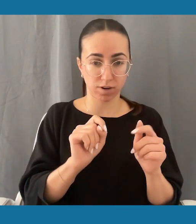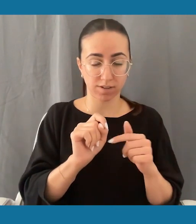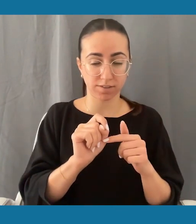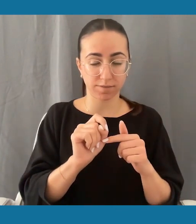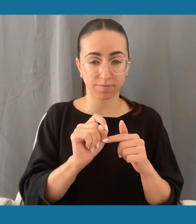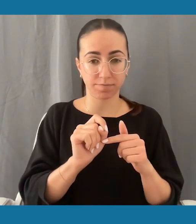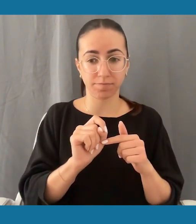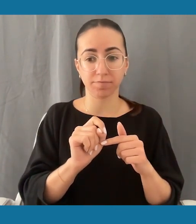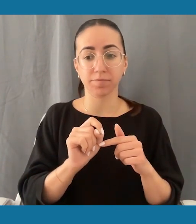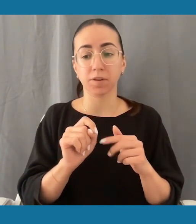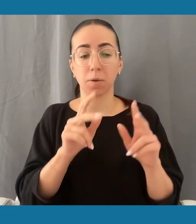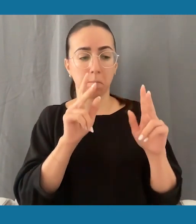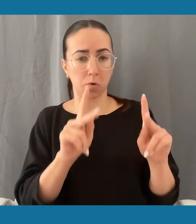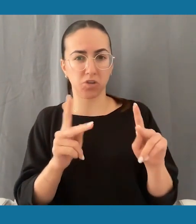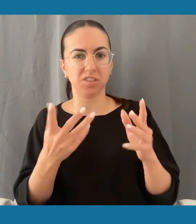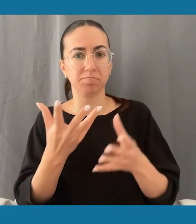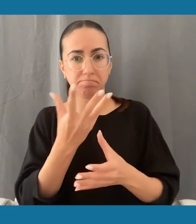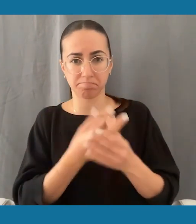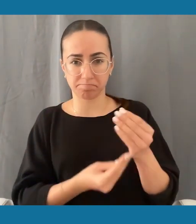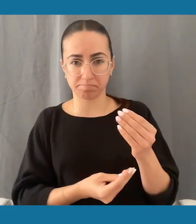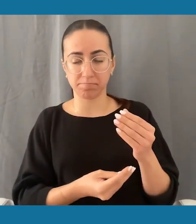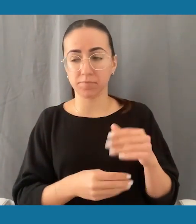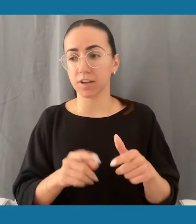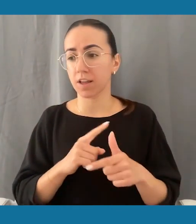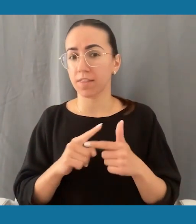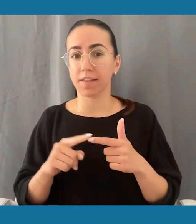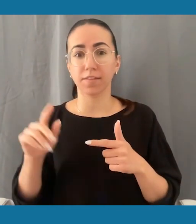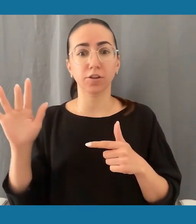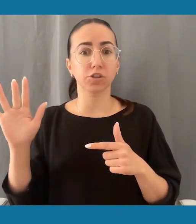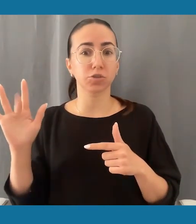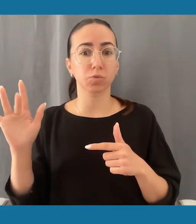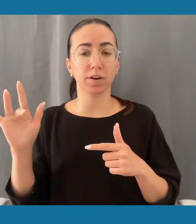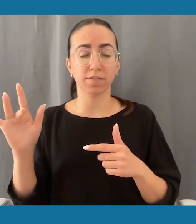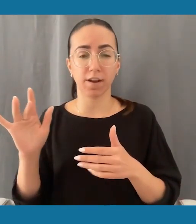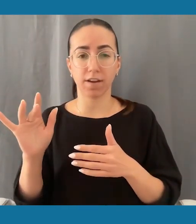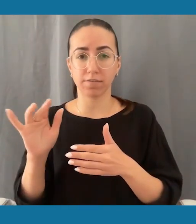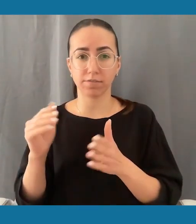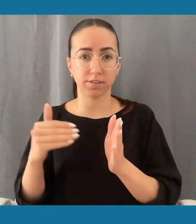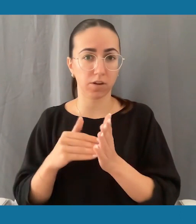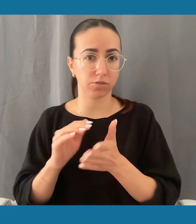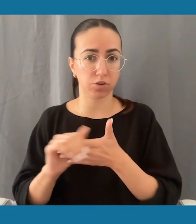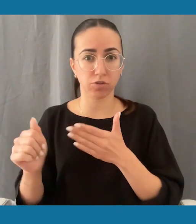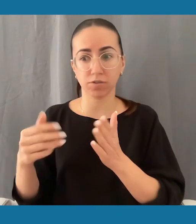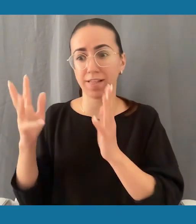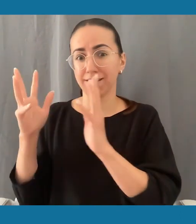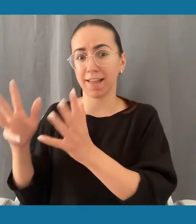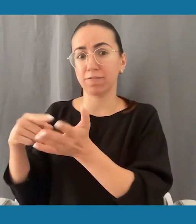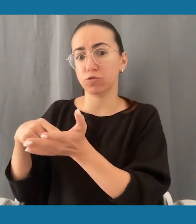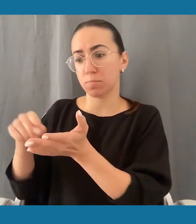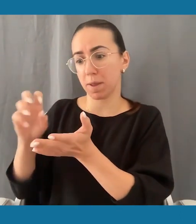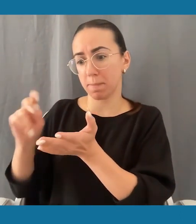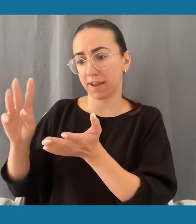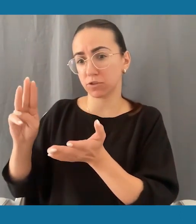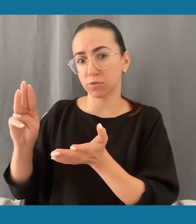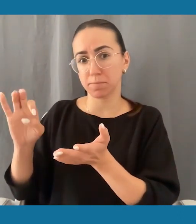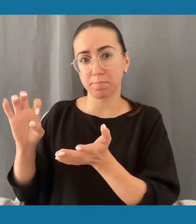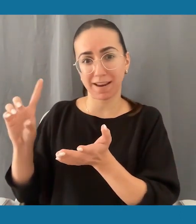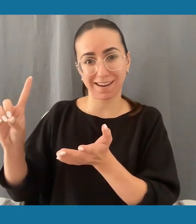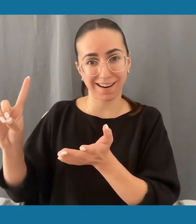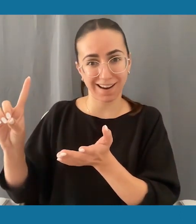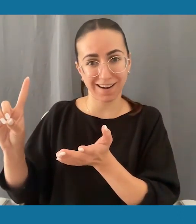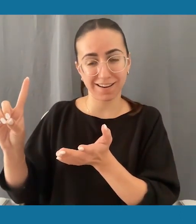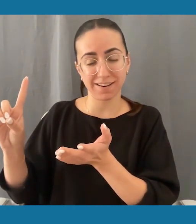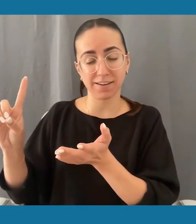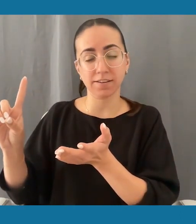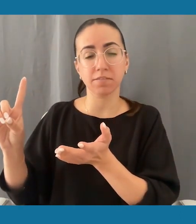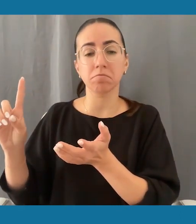disabled beneficiary died, and there was only $25,000 worth of Medicaid benefits paid during the individual's